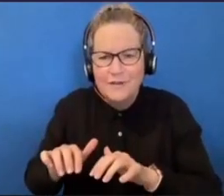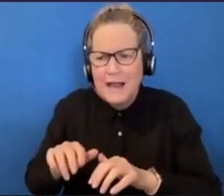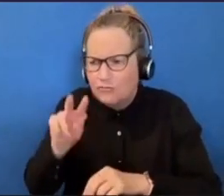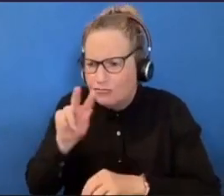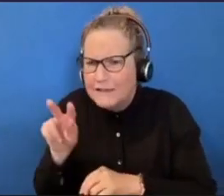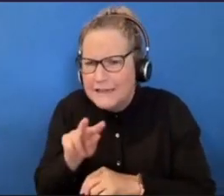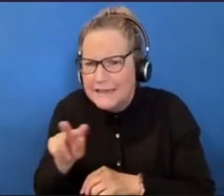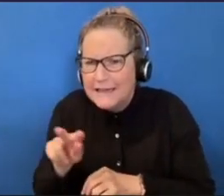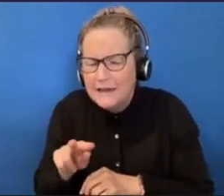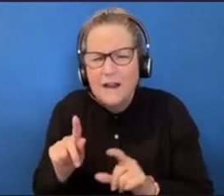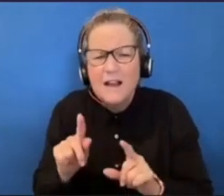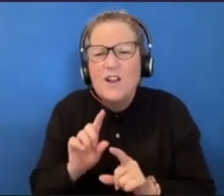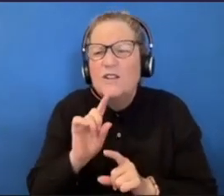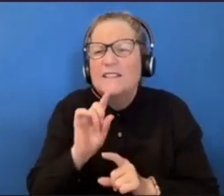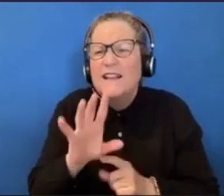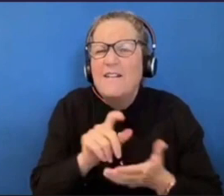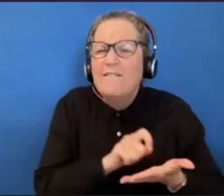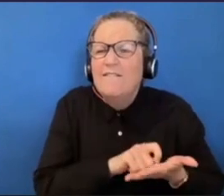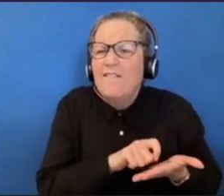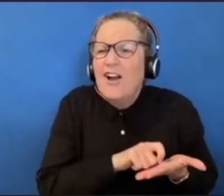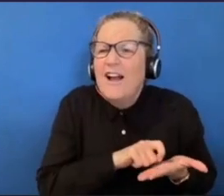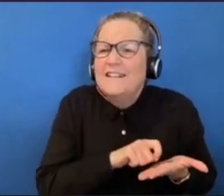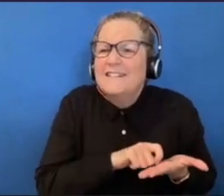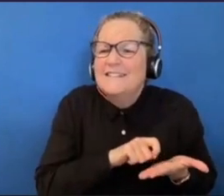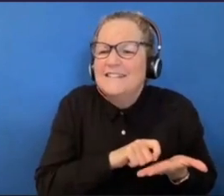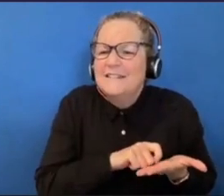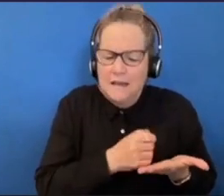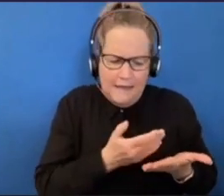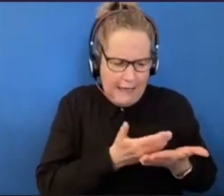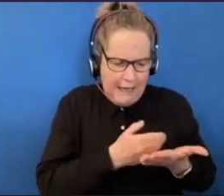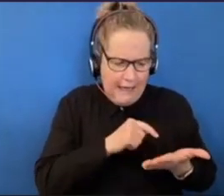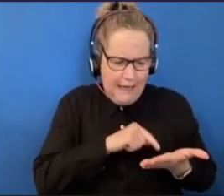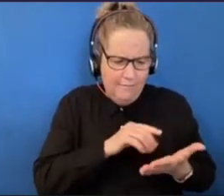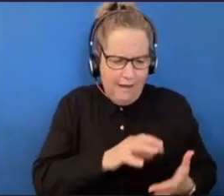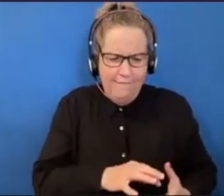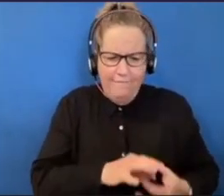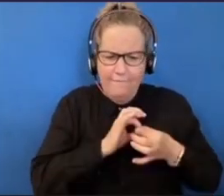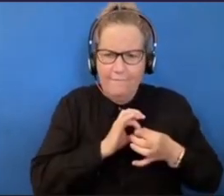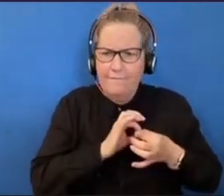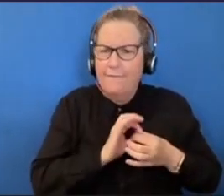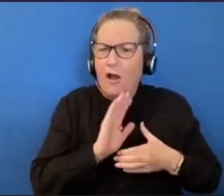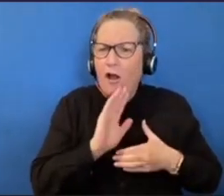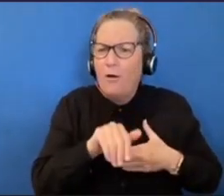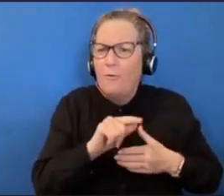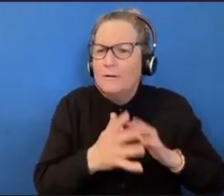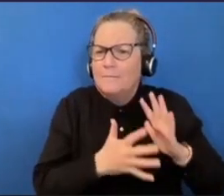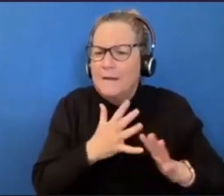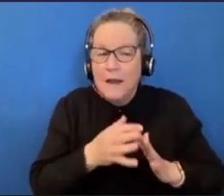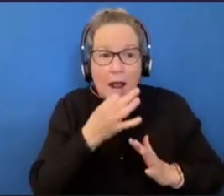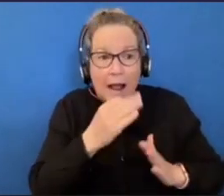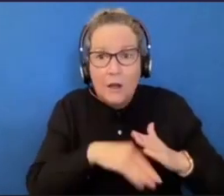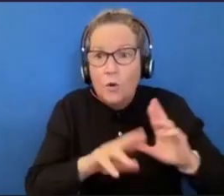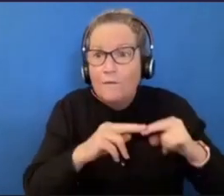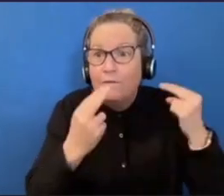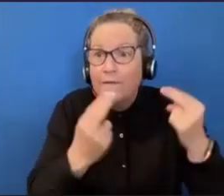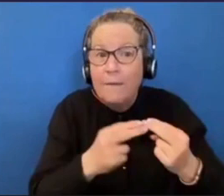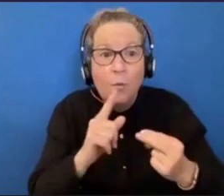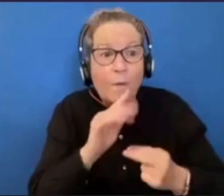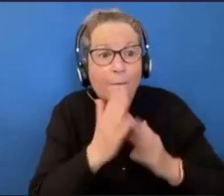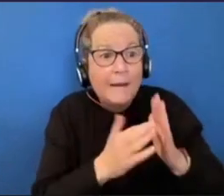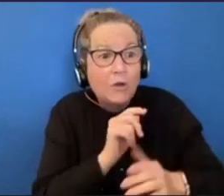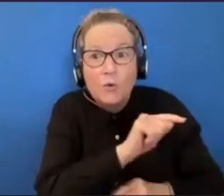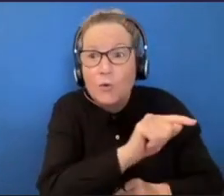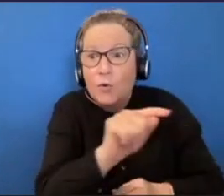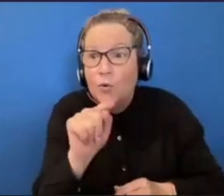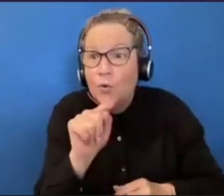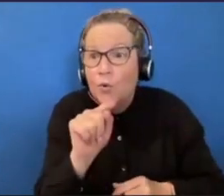to articulate that sense of home for yourself, to do it together with your family member and find out some of the things that they